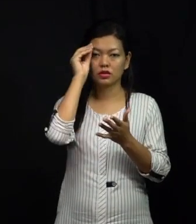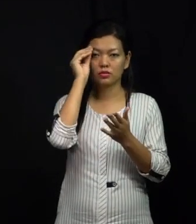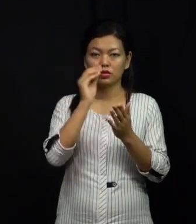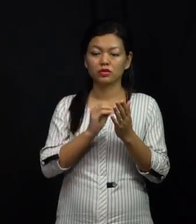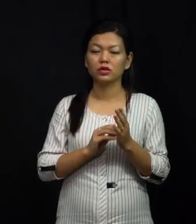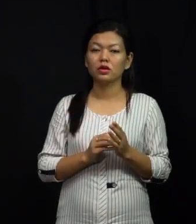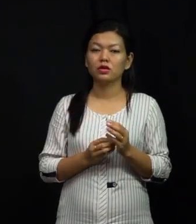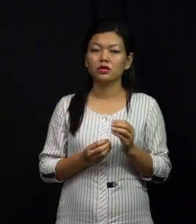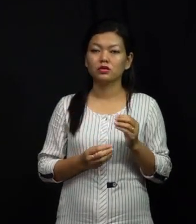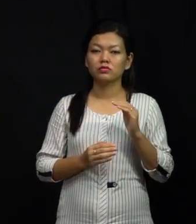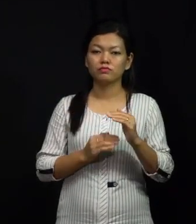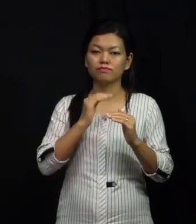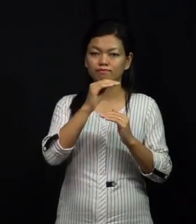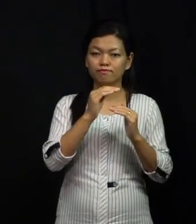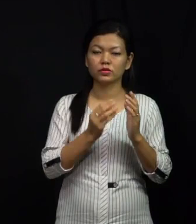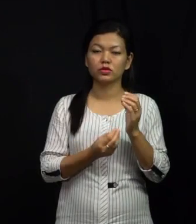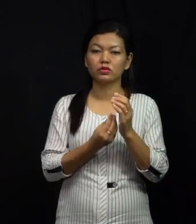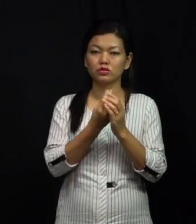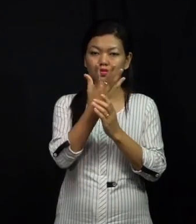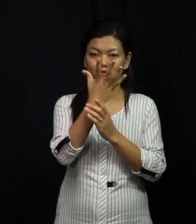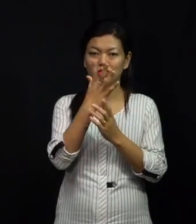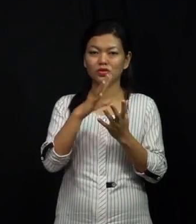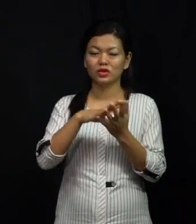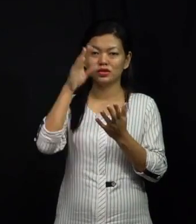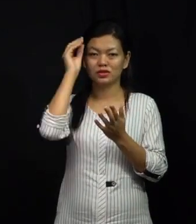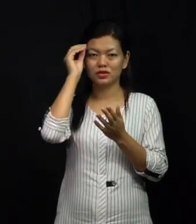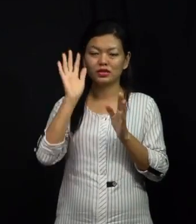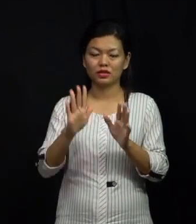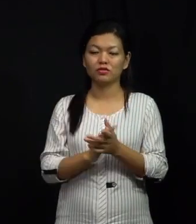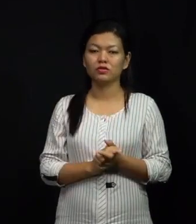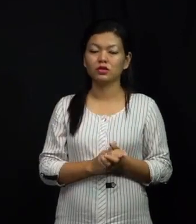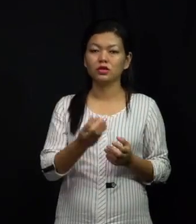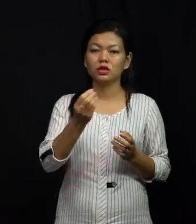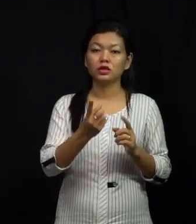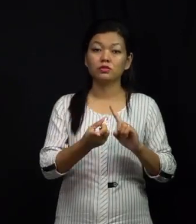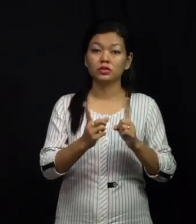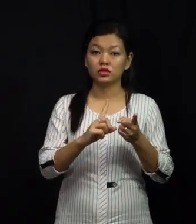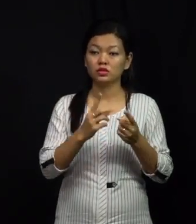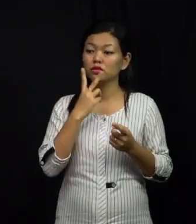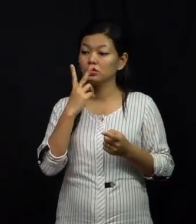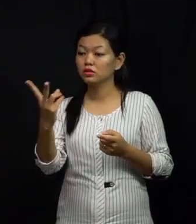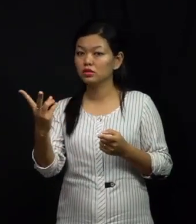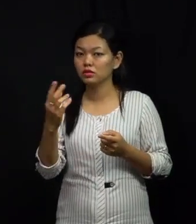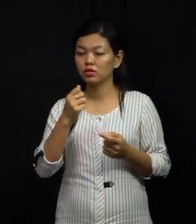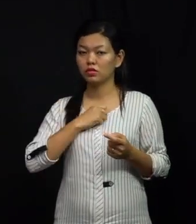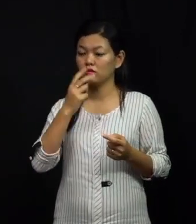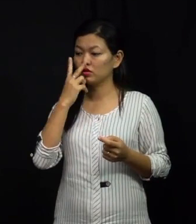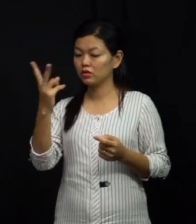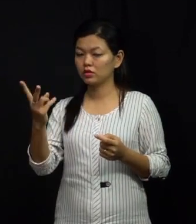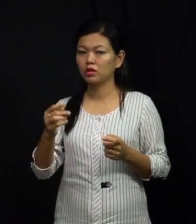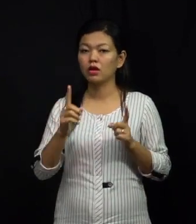and development, right? So some changes are visible, some are not, but we also understood that development